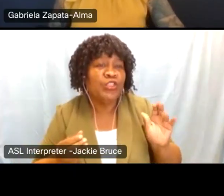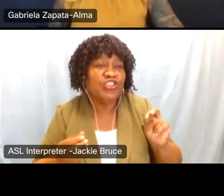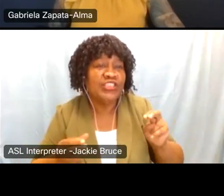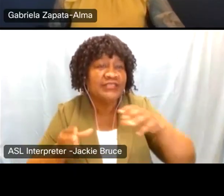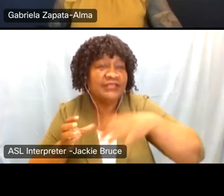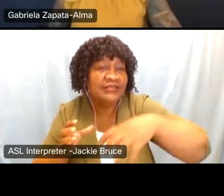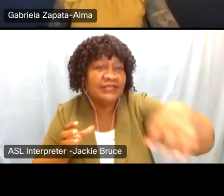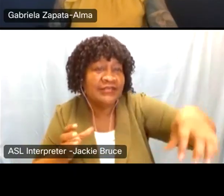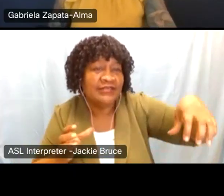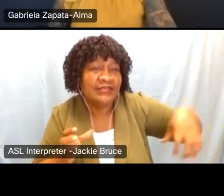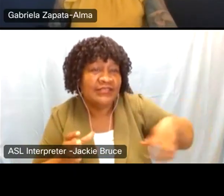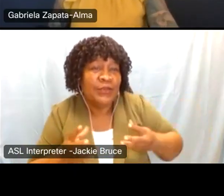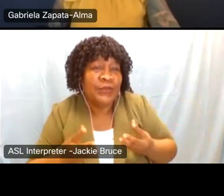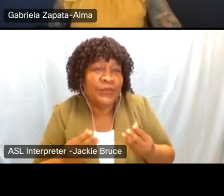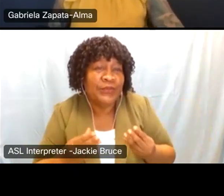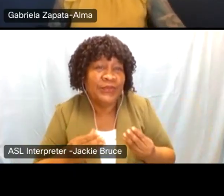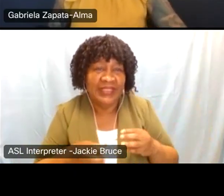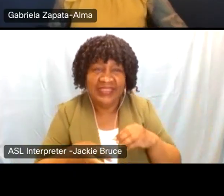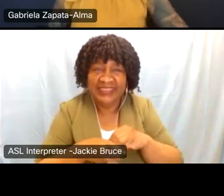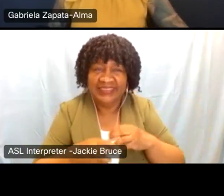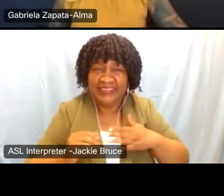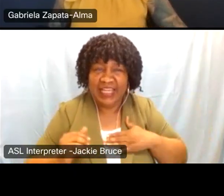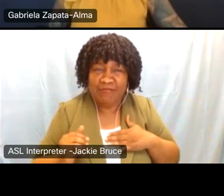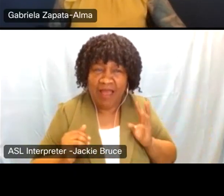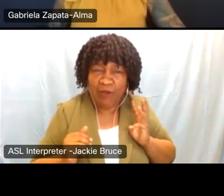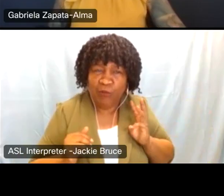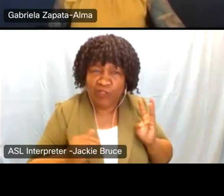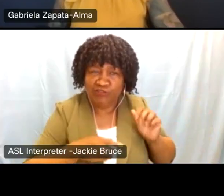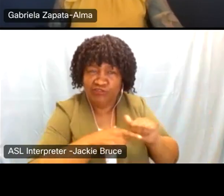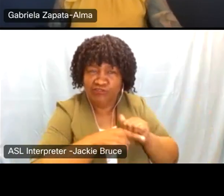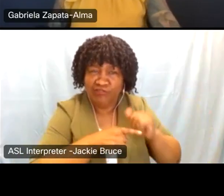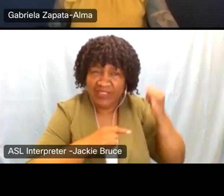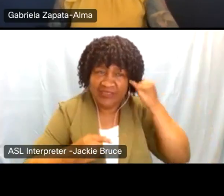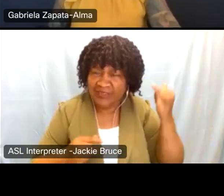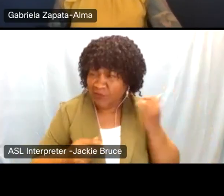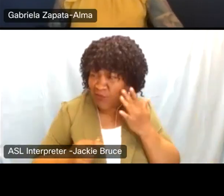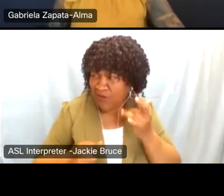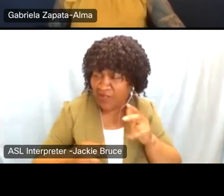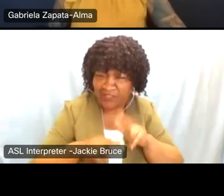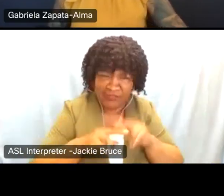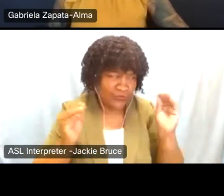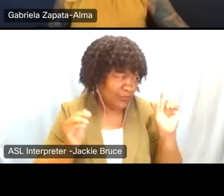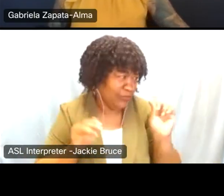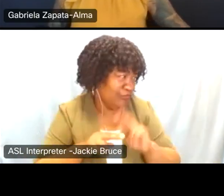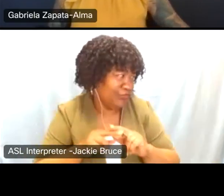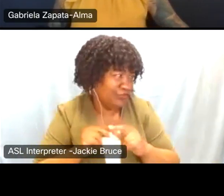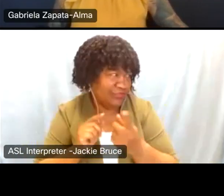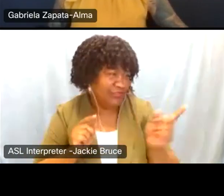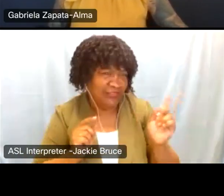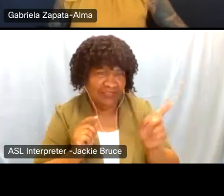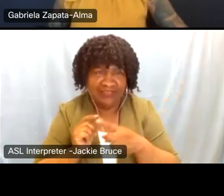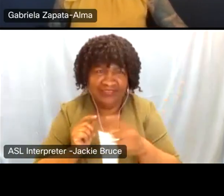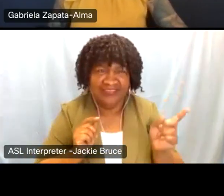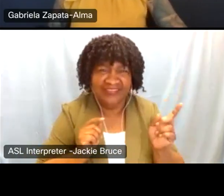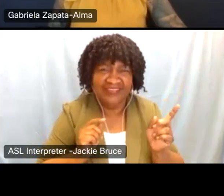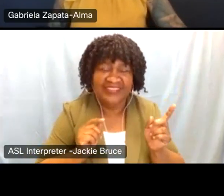is the internal voice, the Western trained psychologist saying, why are there no chairs? Um, this